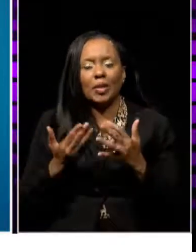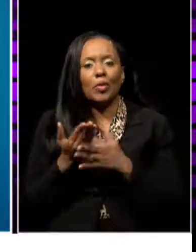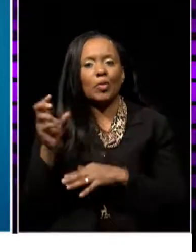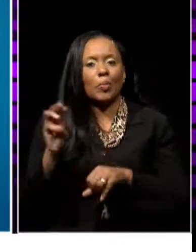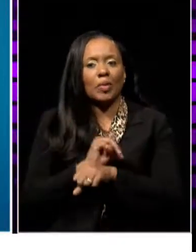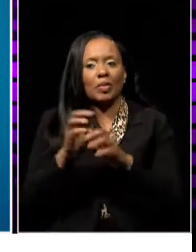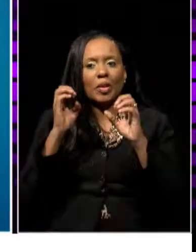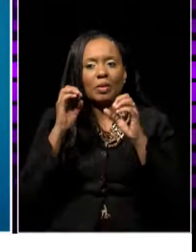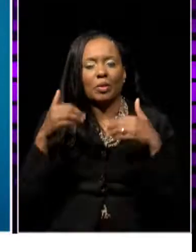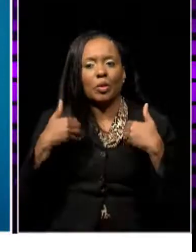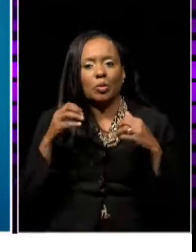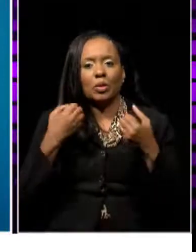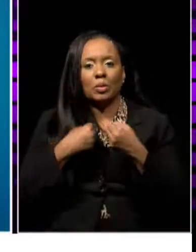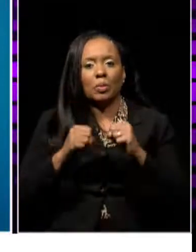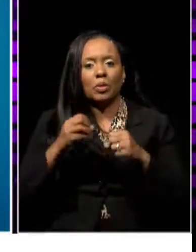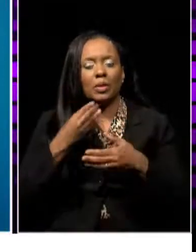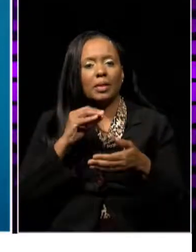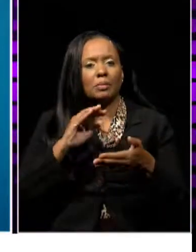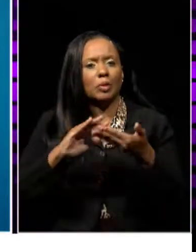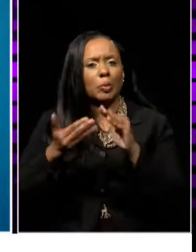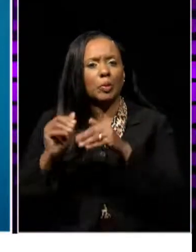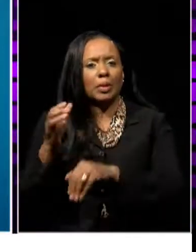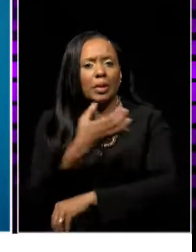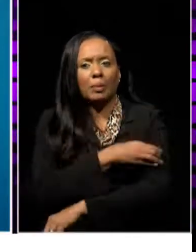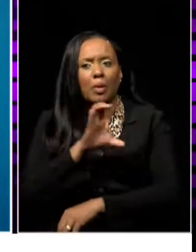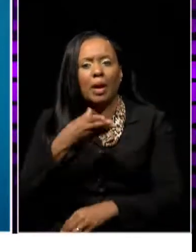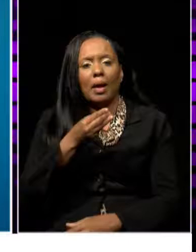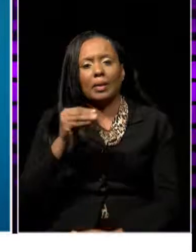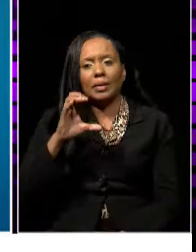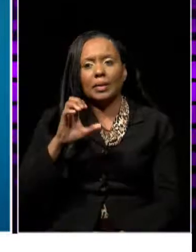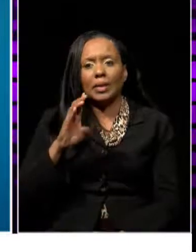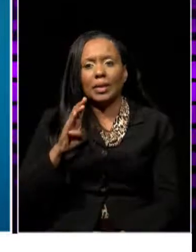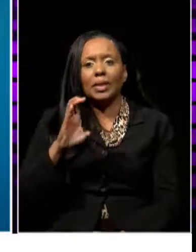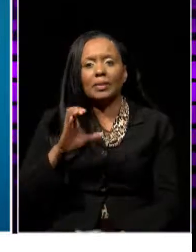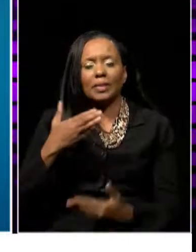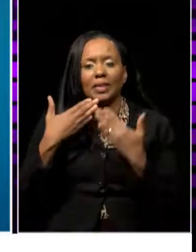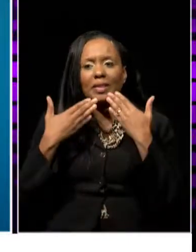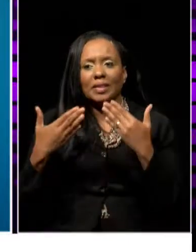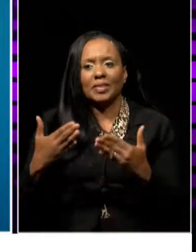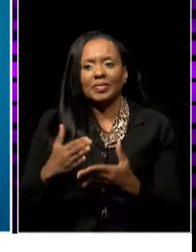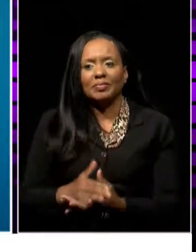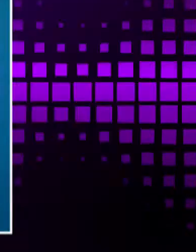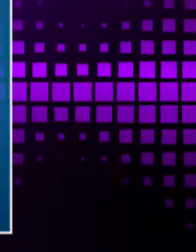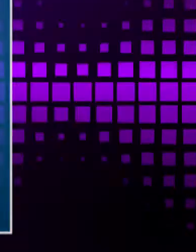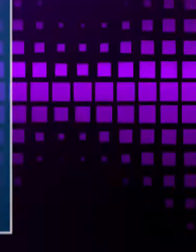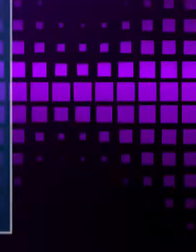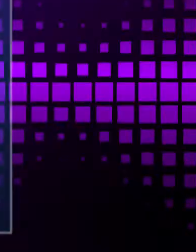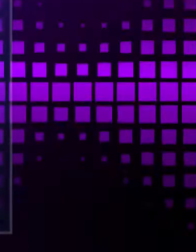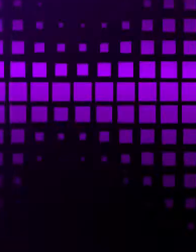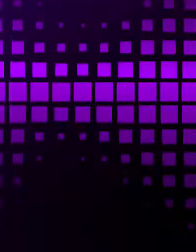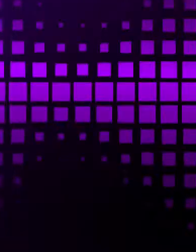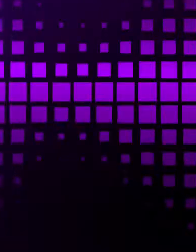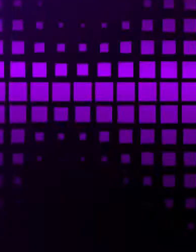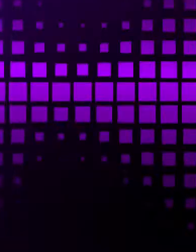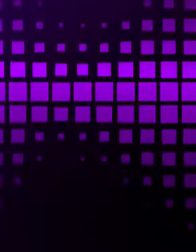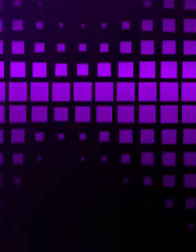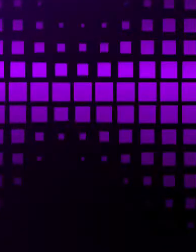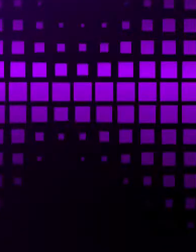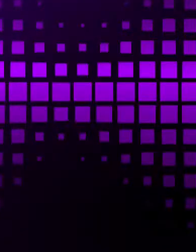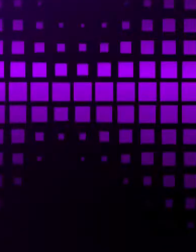Youth, Sport and Community Empowerment and CBC. I'm your host, Tyrell Giles.